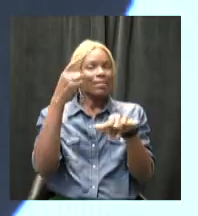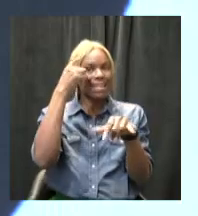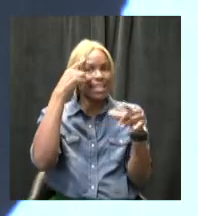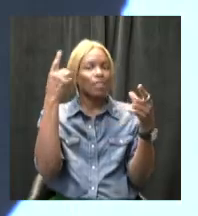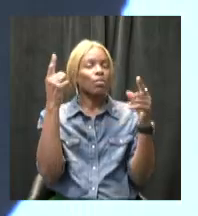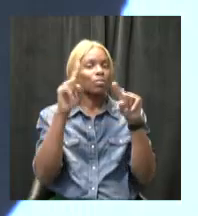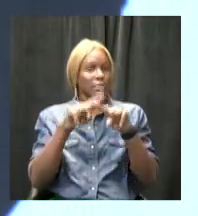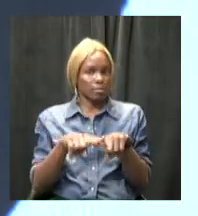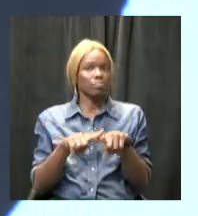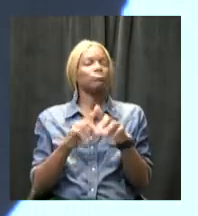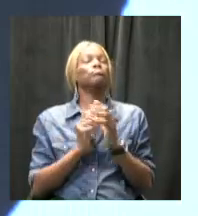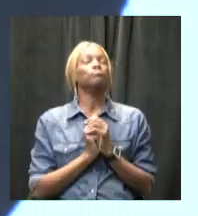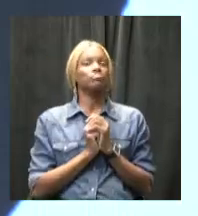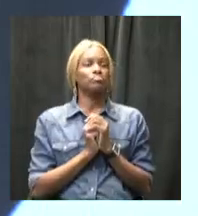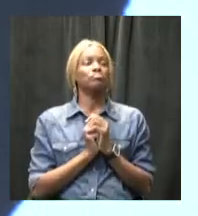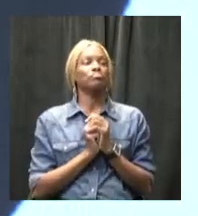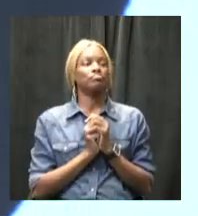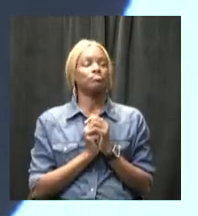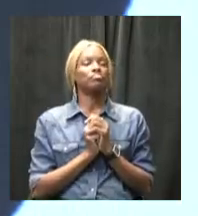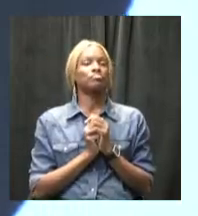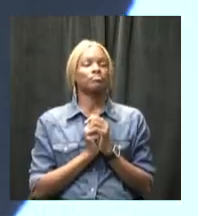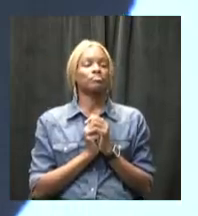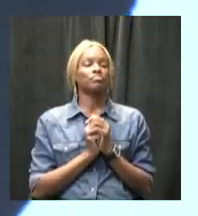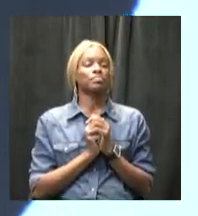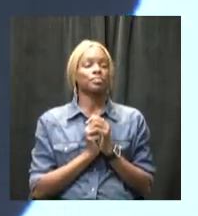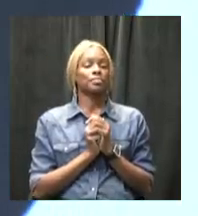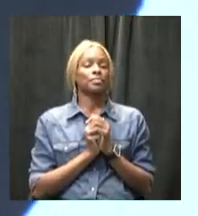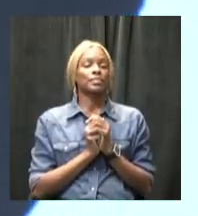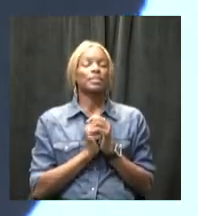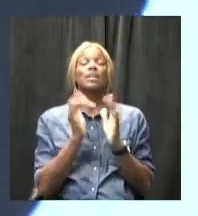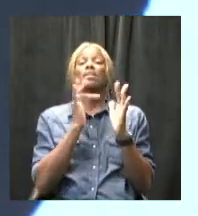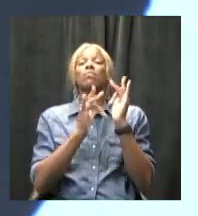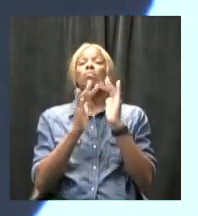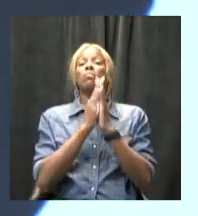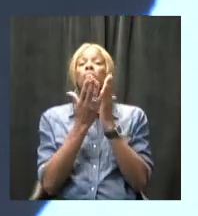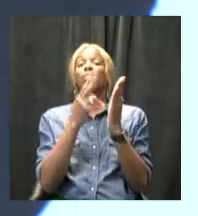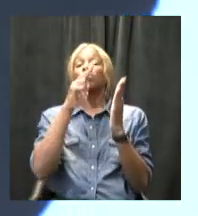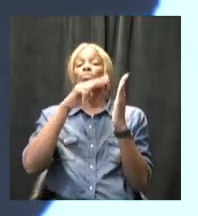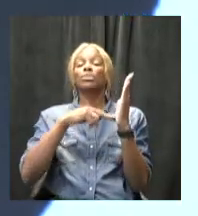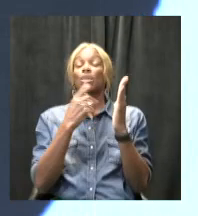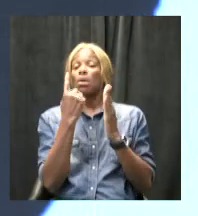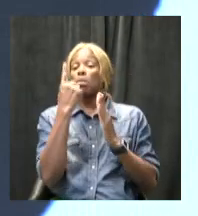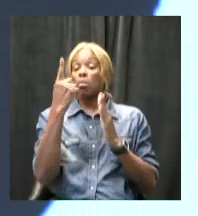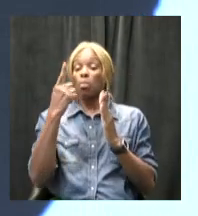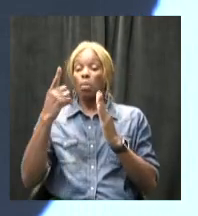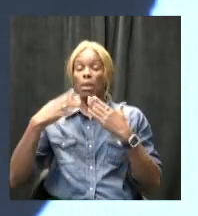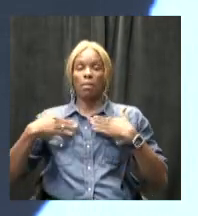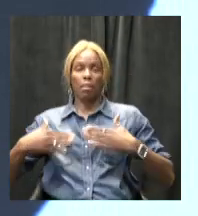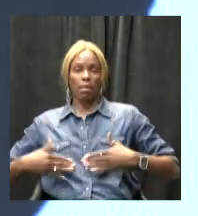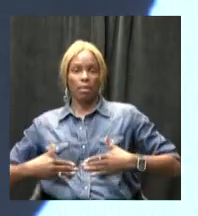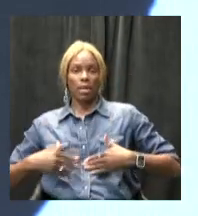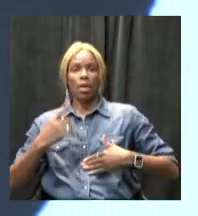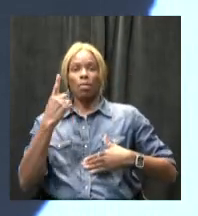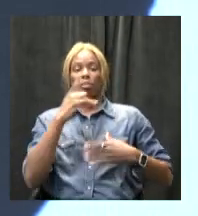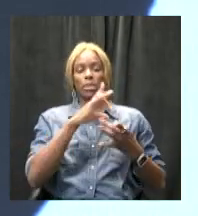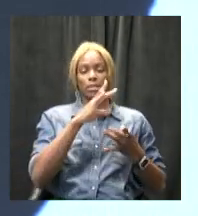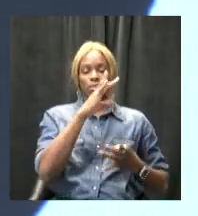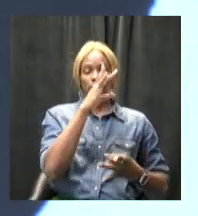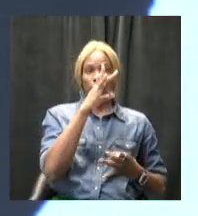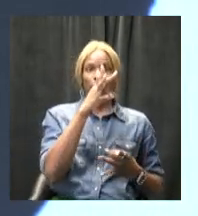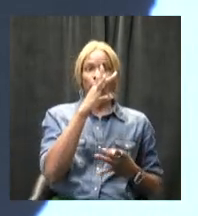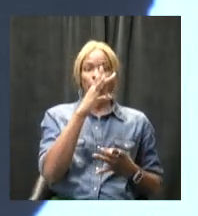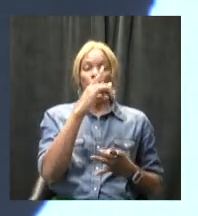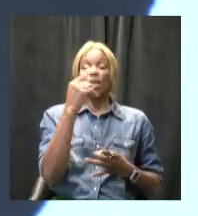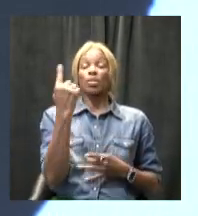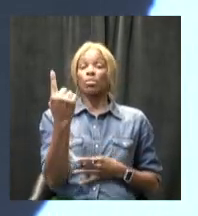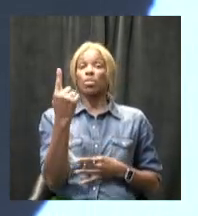Ephesians chapter 4:4 says this: there is one body and one spirit, just as you were called to one